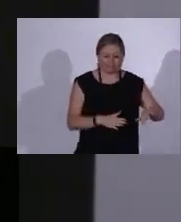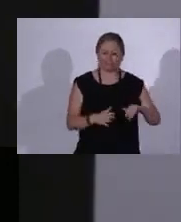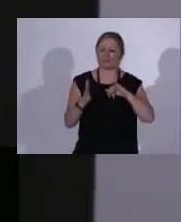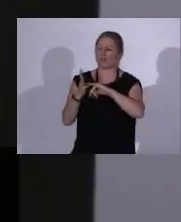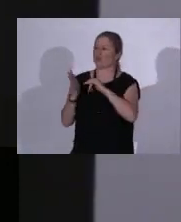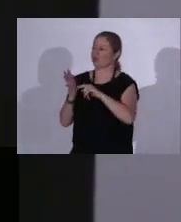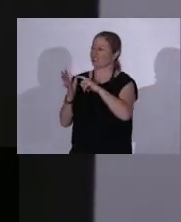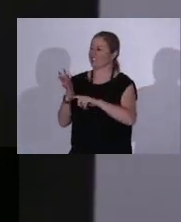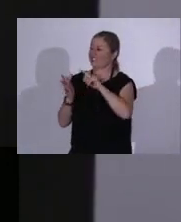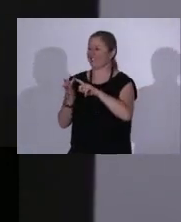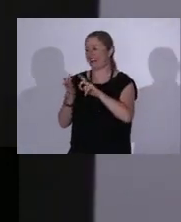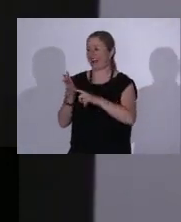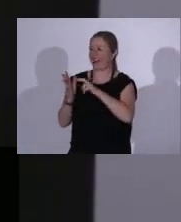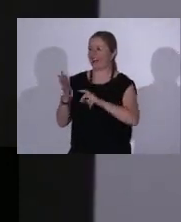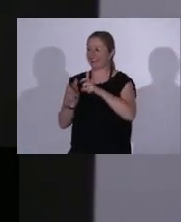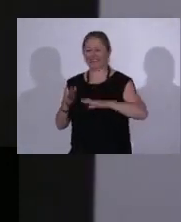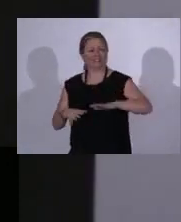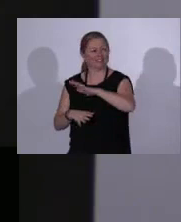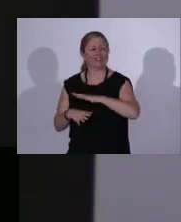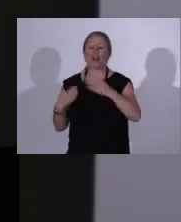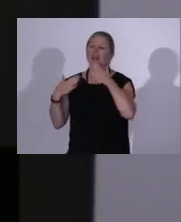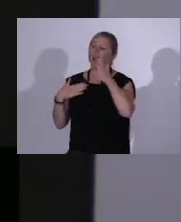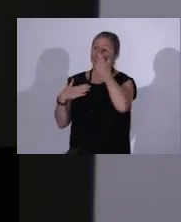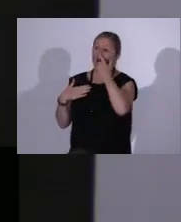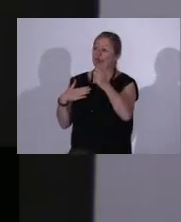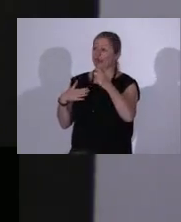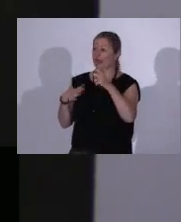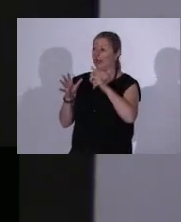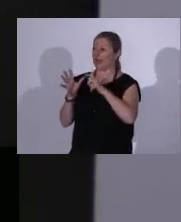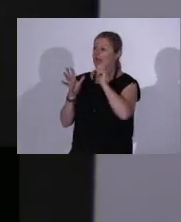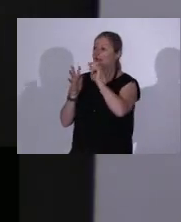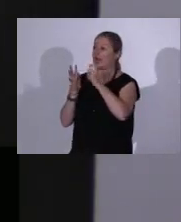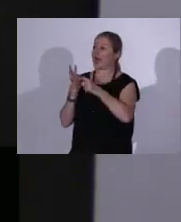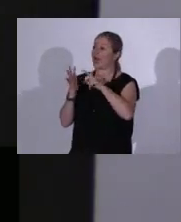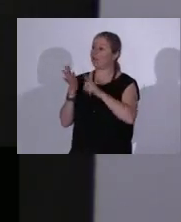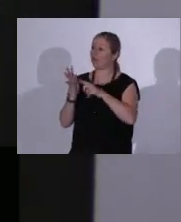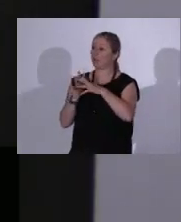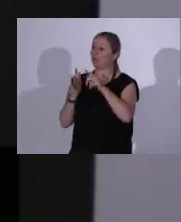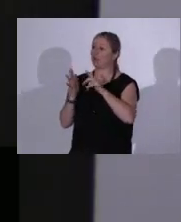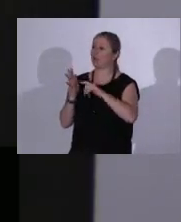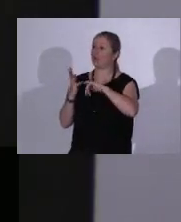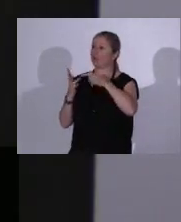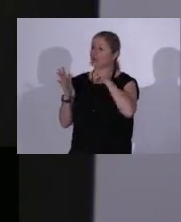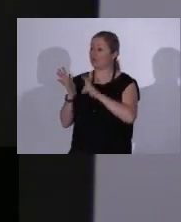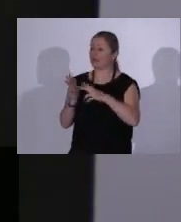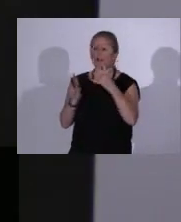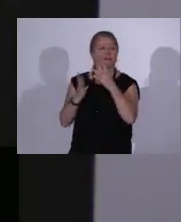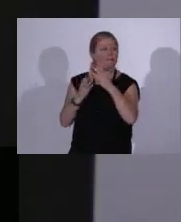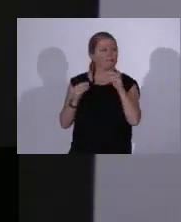state land, very lucky to have April Wilson from Gymnastics Victoria presenting about what I think is one of